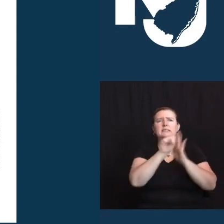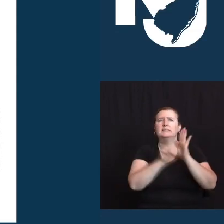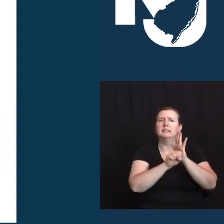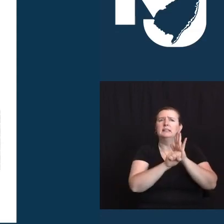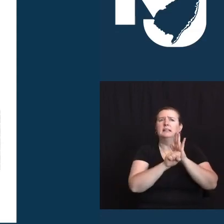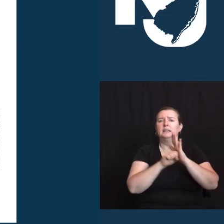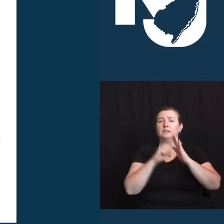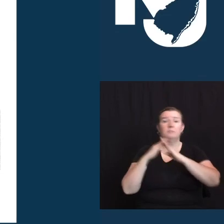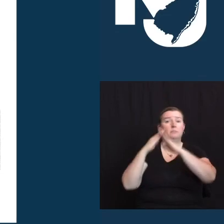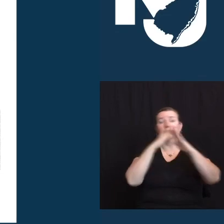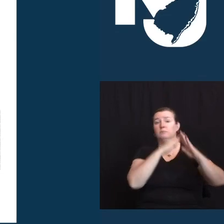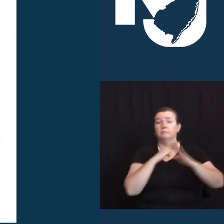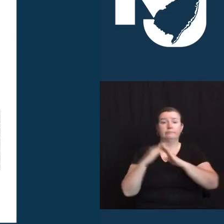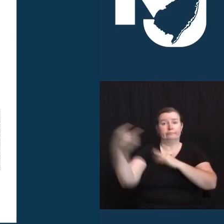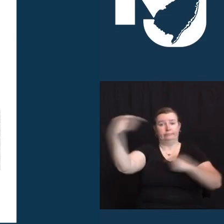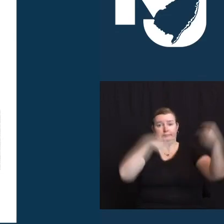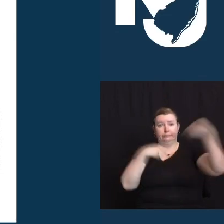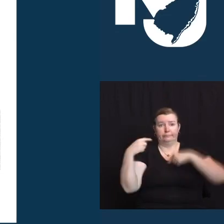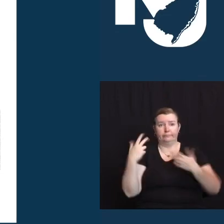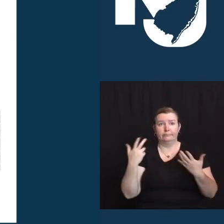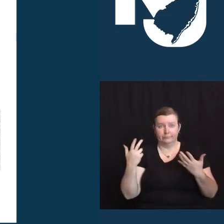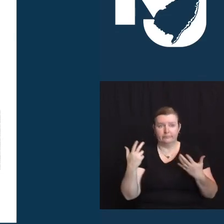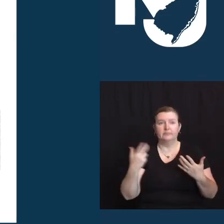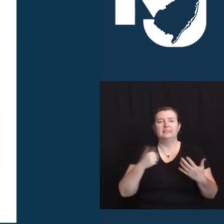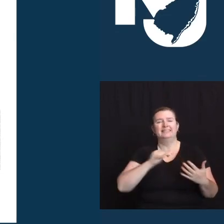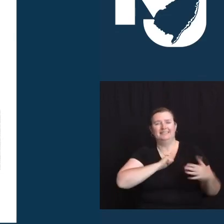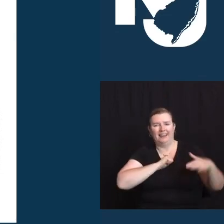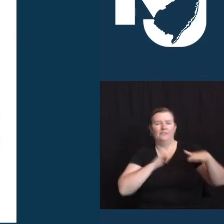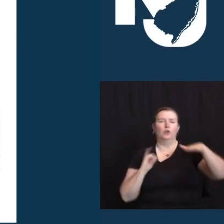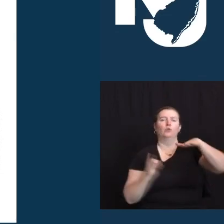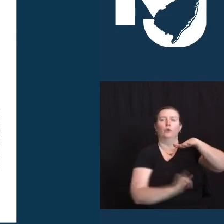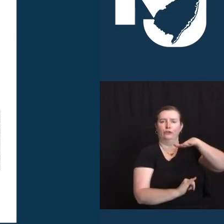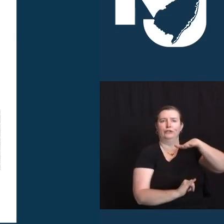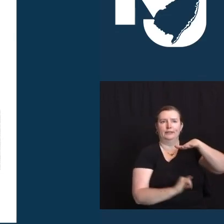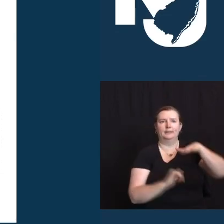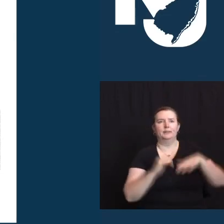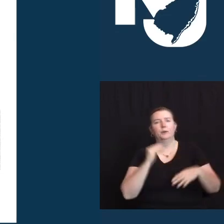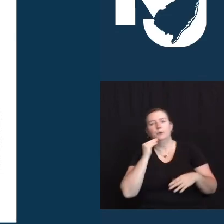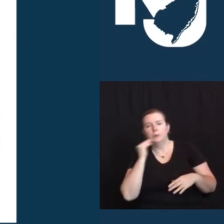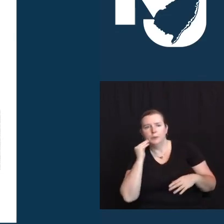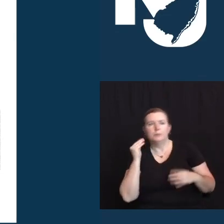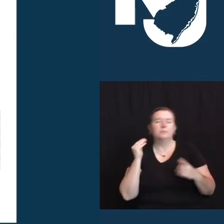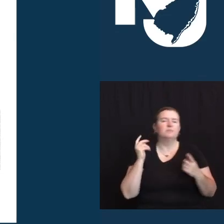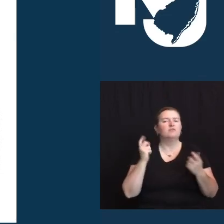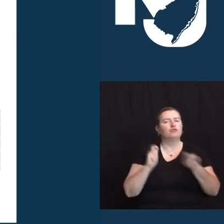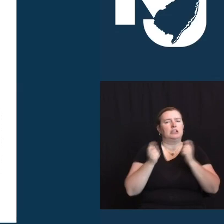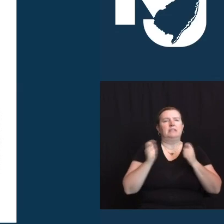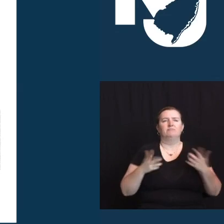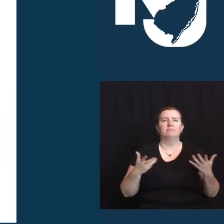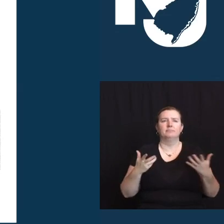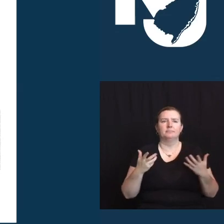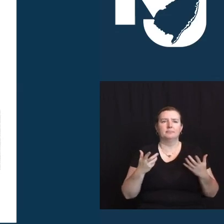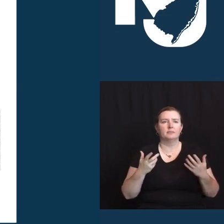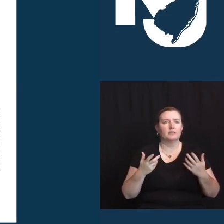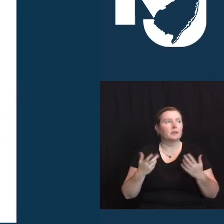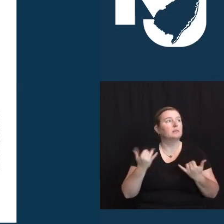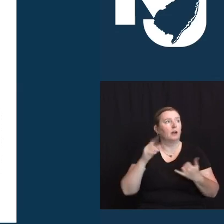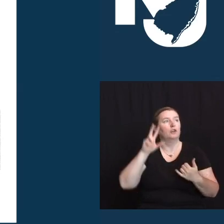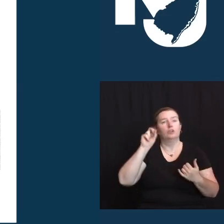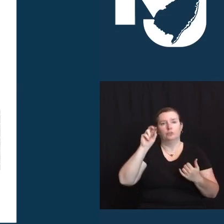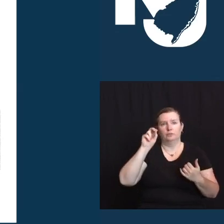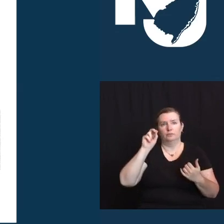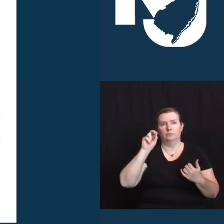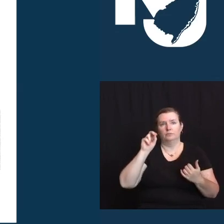14-day self-quarantine period was updated yesterday. The 30 states and territories in red have over a 7-day,